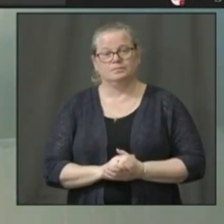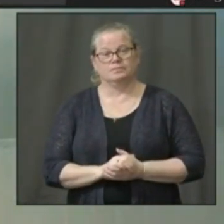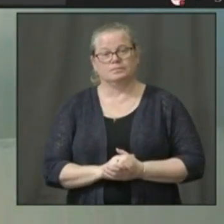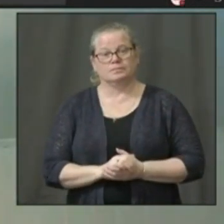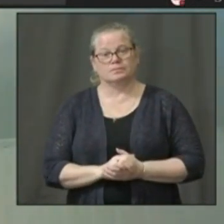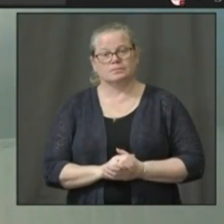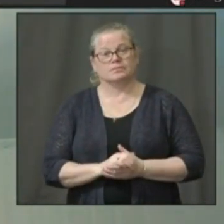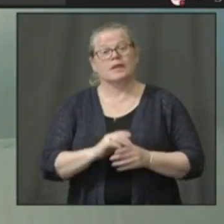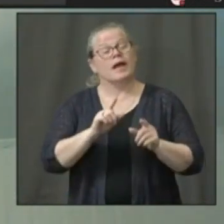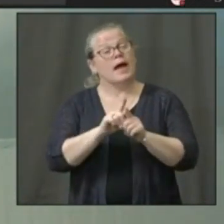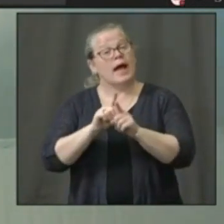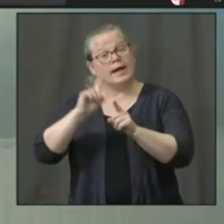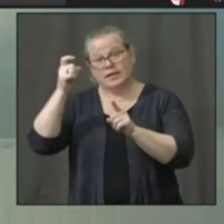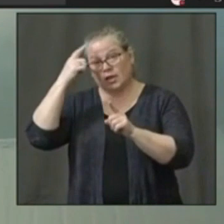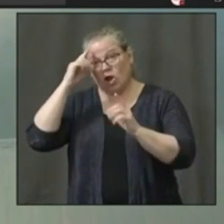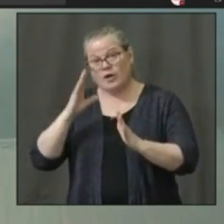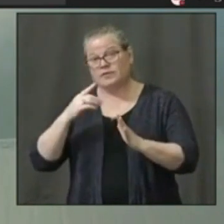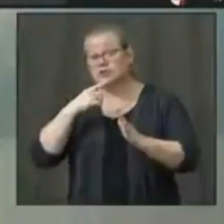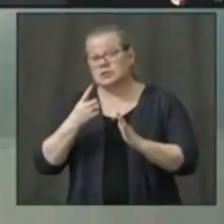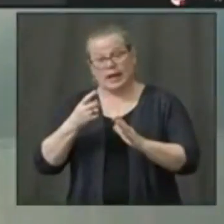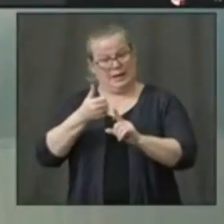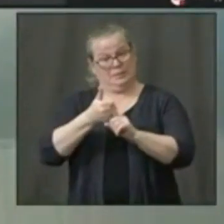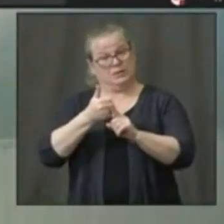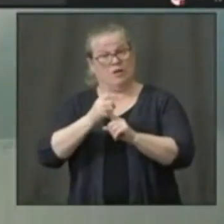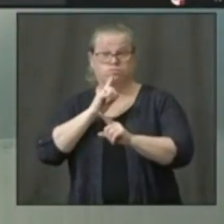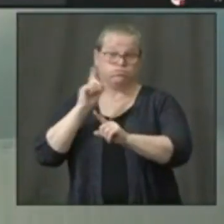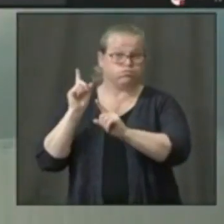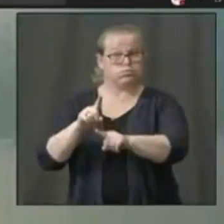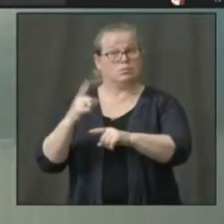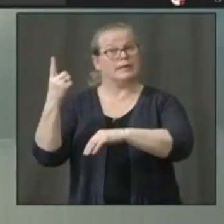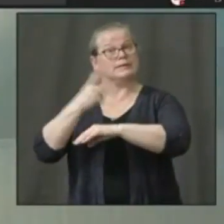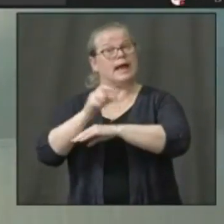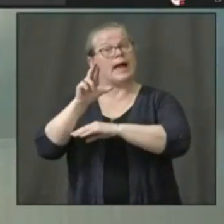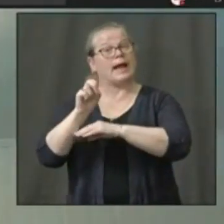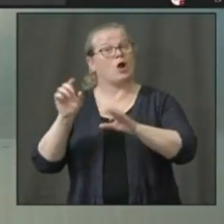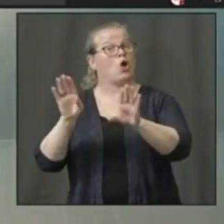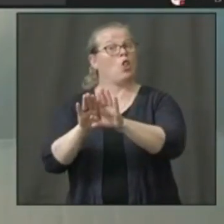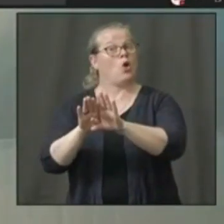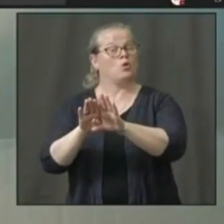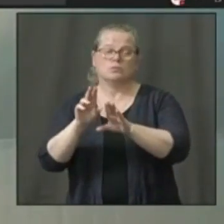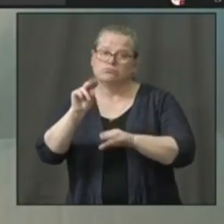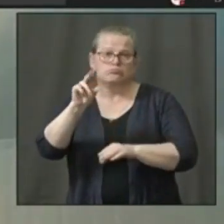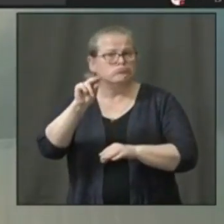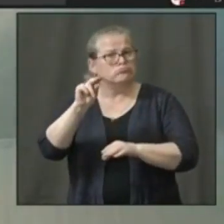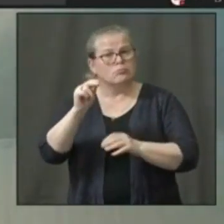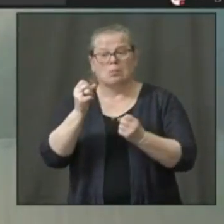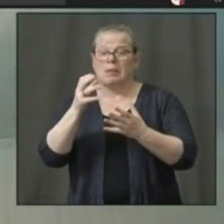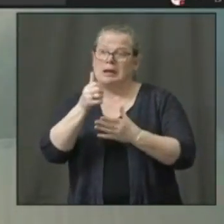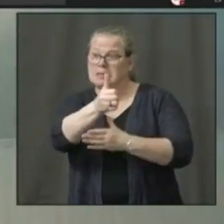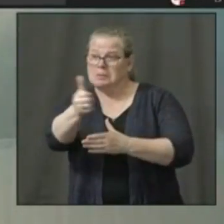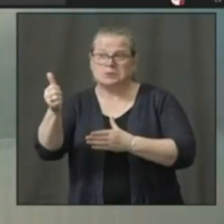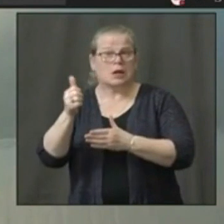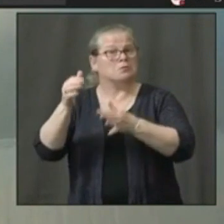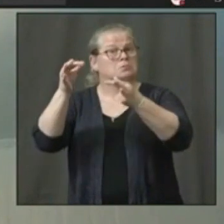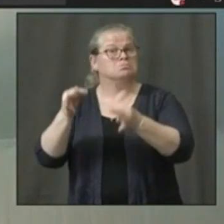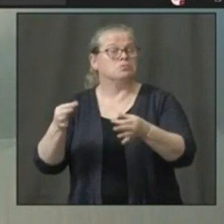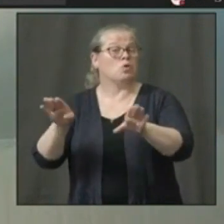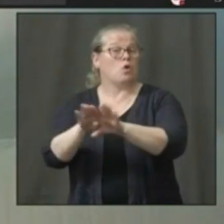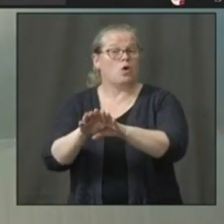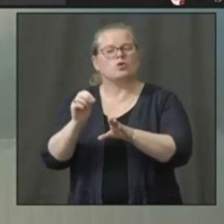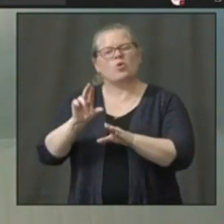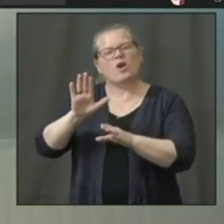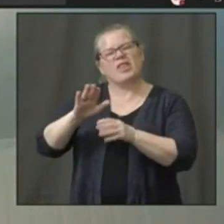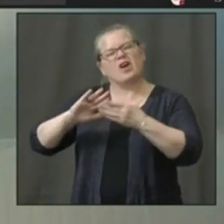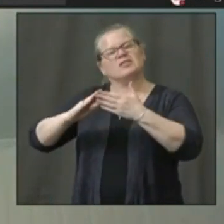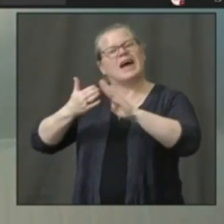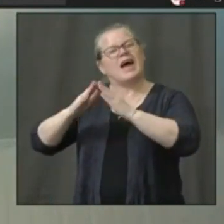he did not direct childcare programs to close. Many did close on their own or at the direction of local health. But